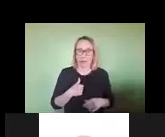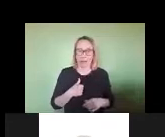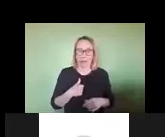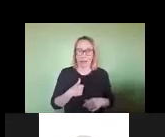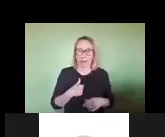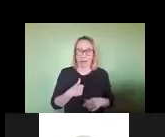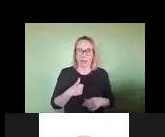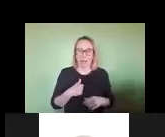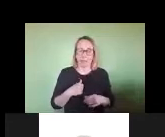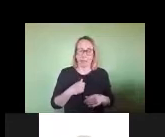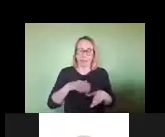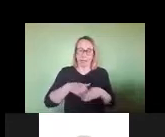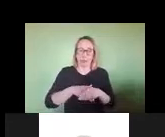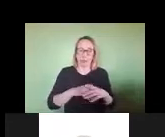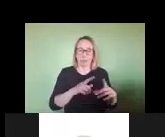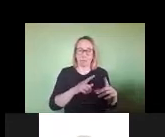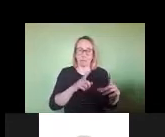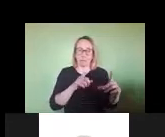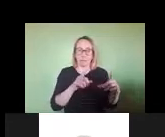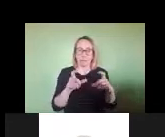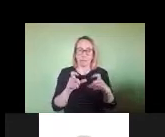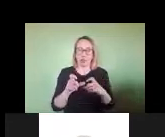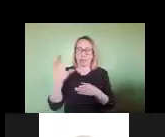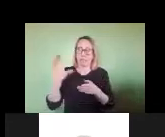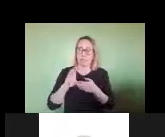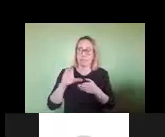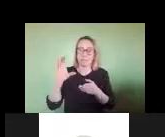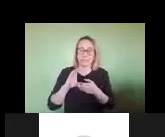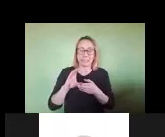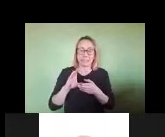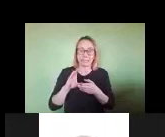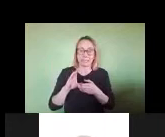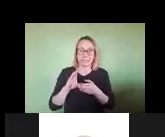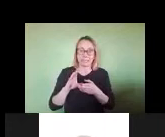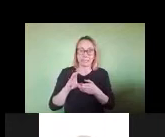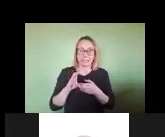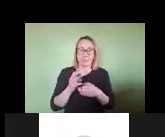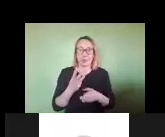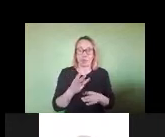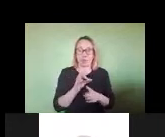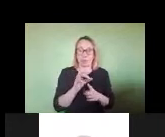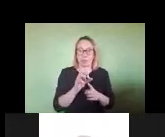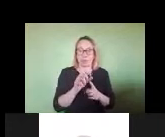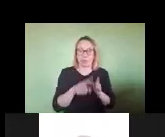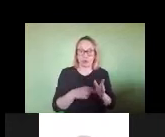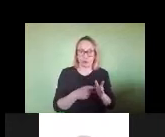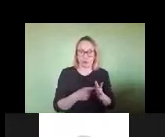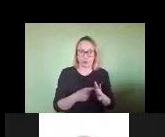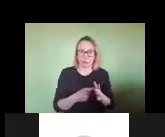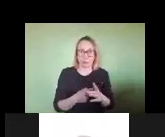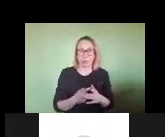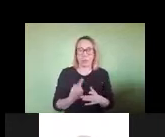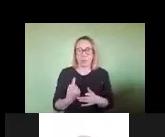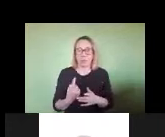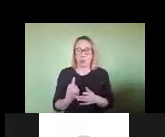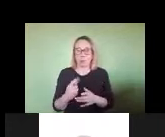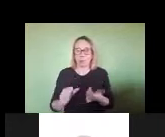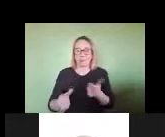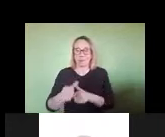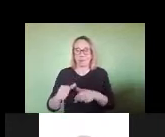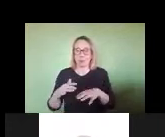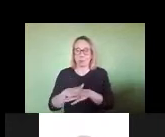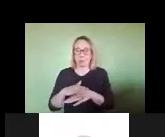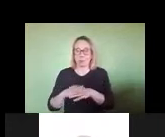Inclusive Images were fortunate enough to get some funding for 3 of the projects, and one of the projects the neighbourhood networks funded themselves.